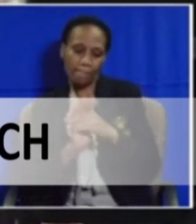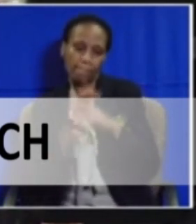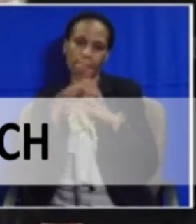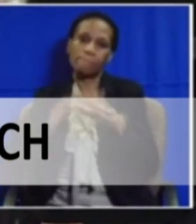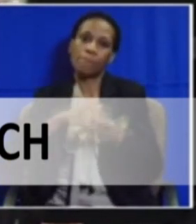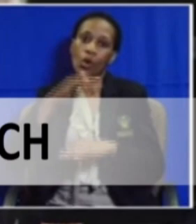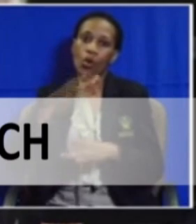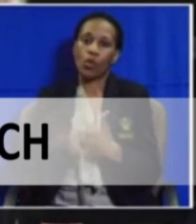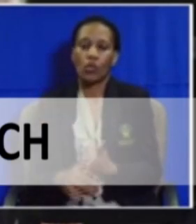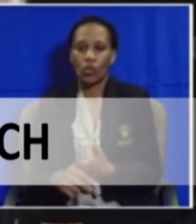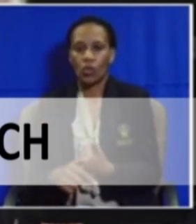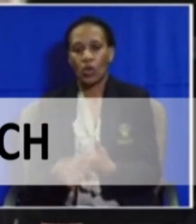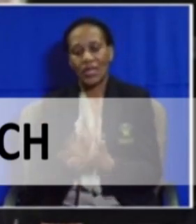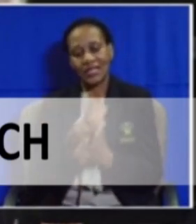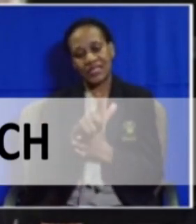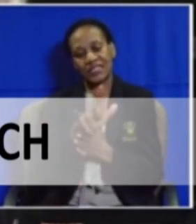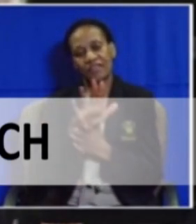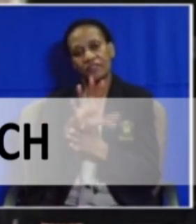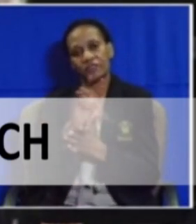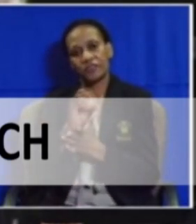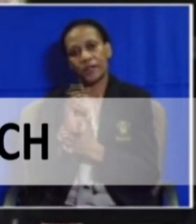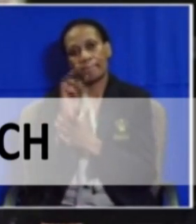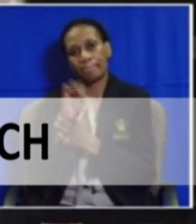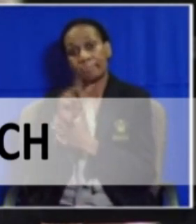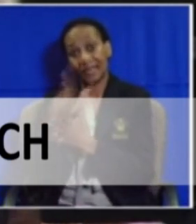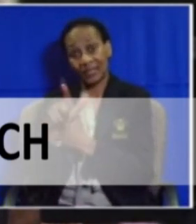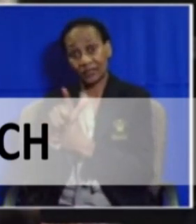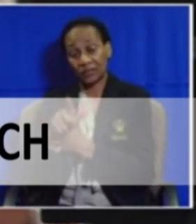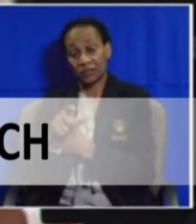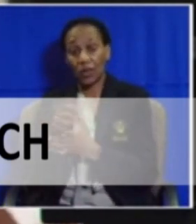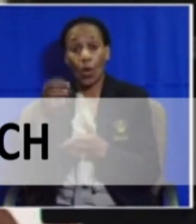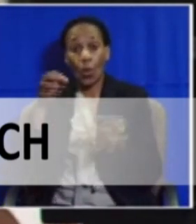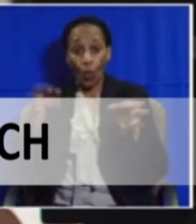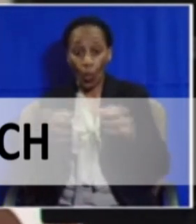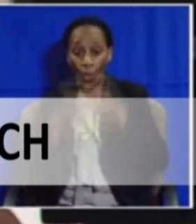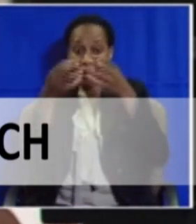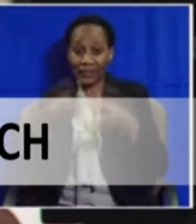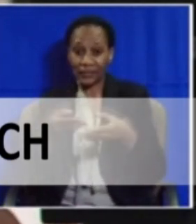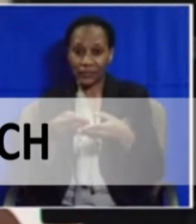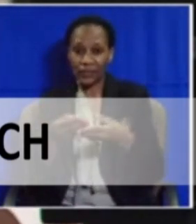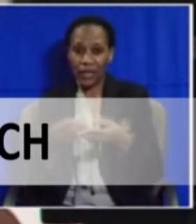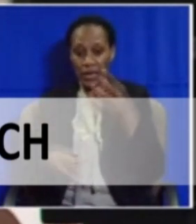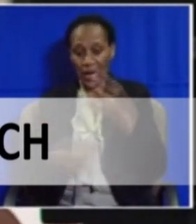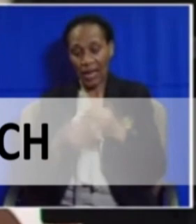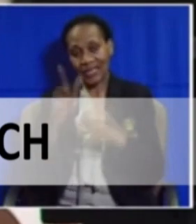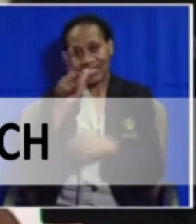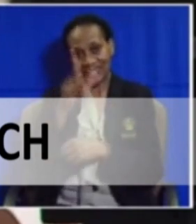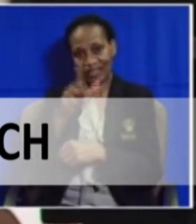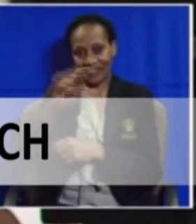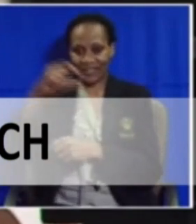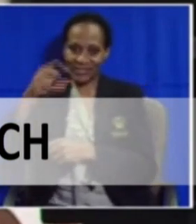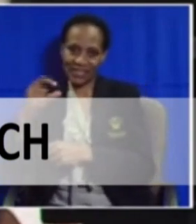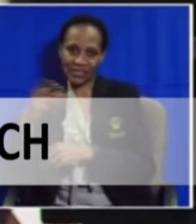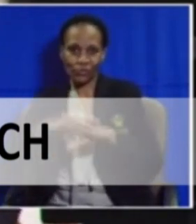A 750 bottle of wine will be 7 cents more expensive.